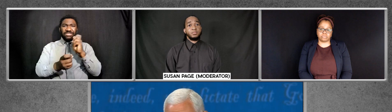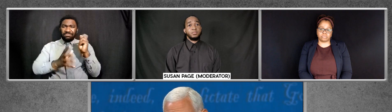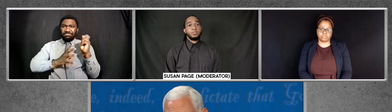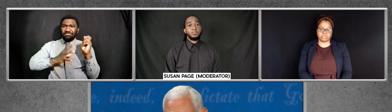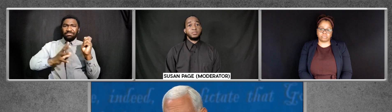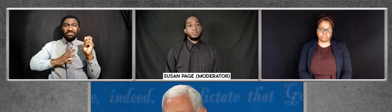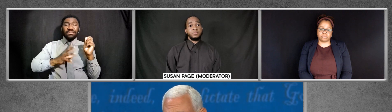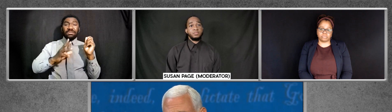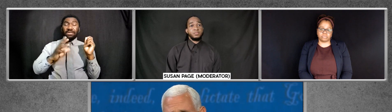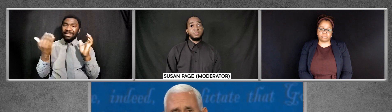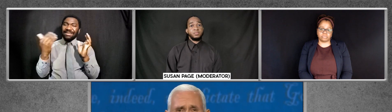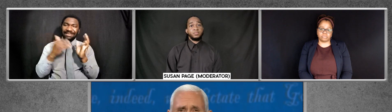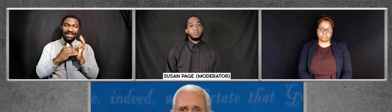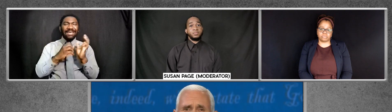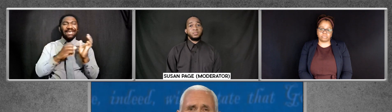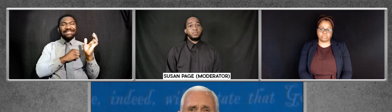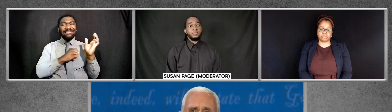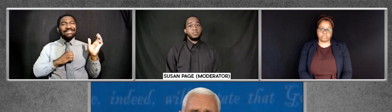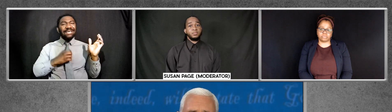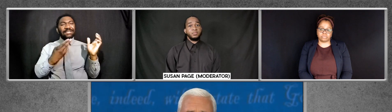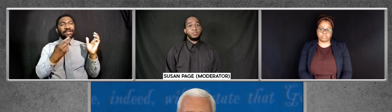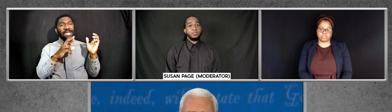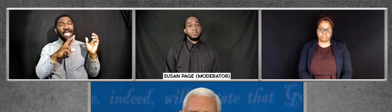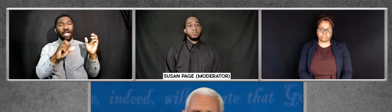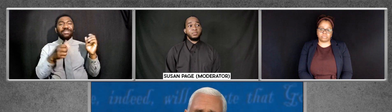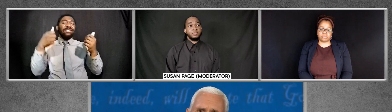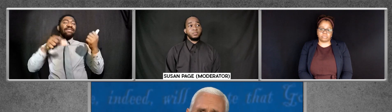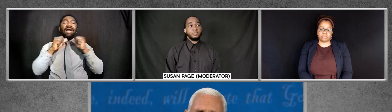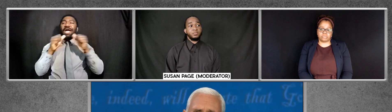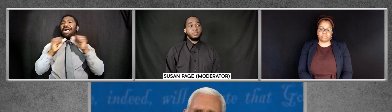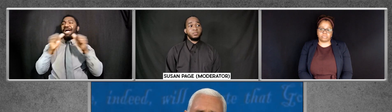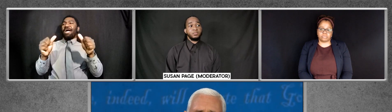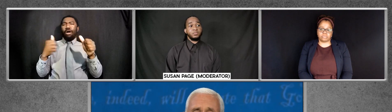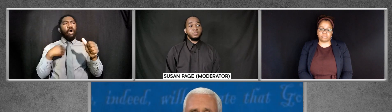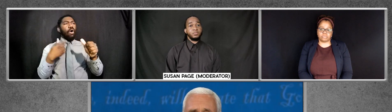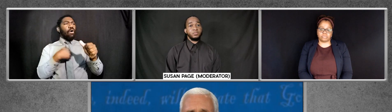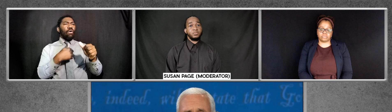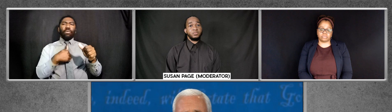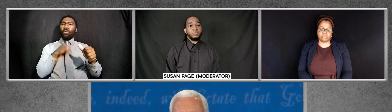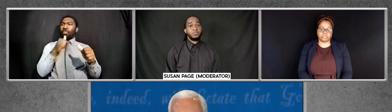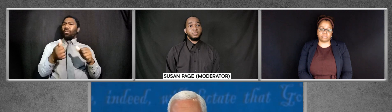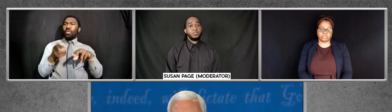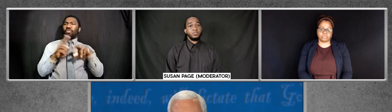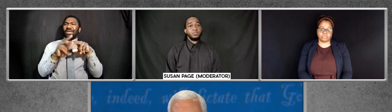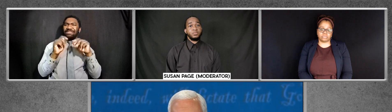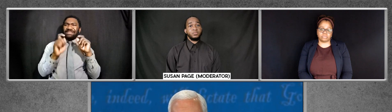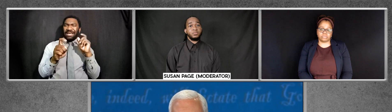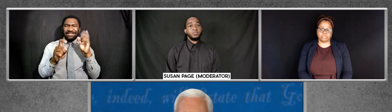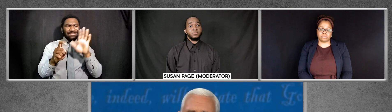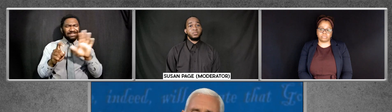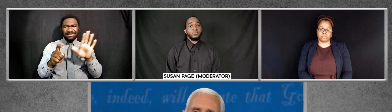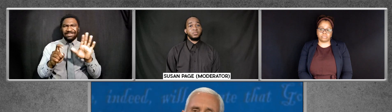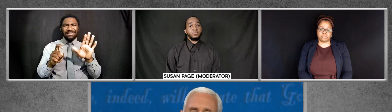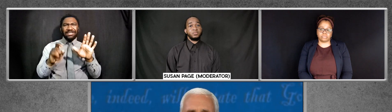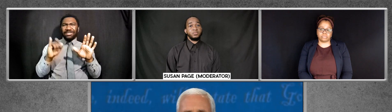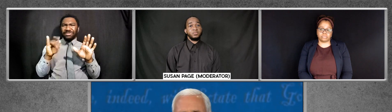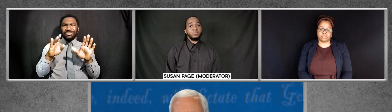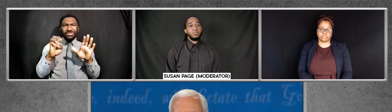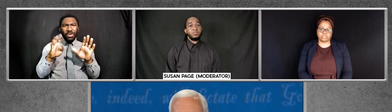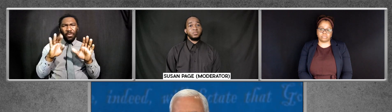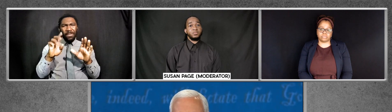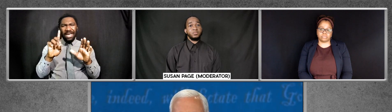is denying the fact that they're going to raise taxes on every American. Joe Biden said twice in the debate last week that on day one